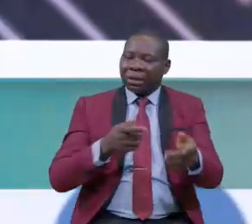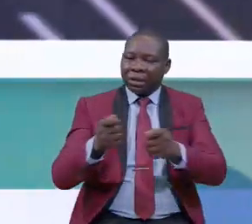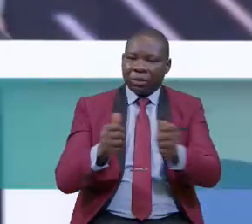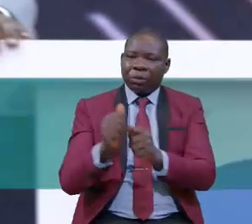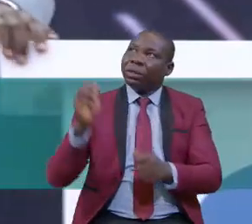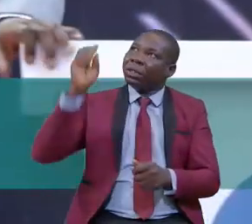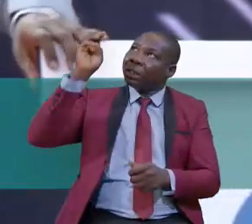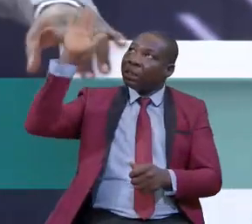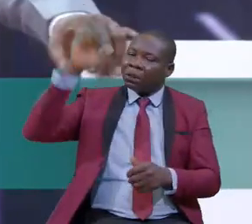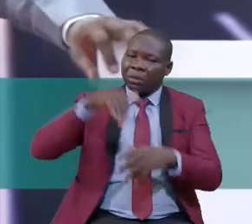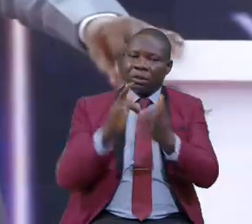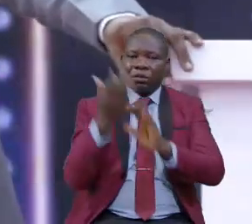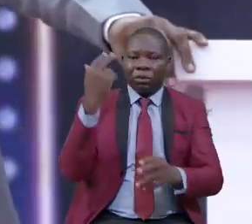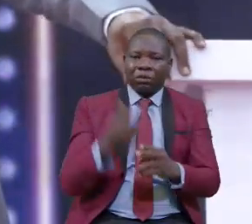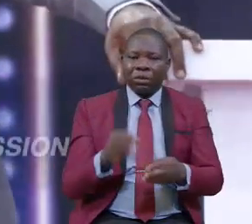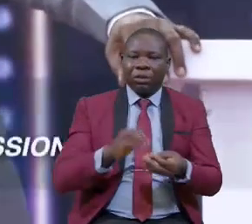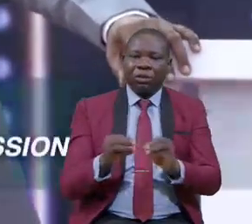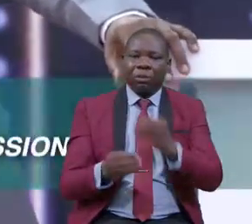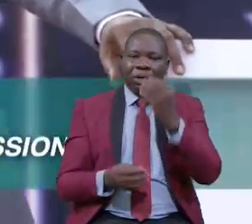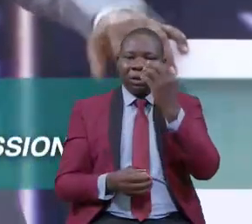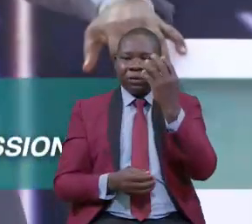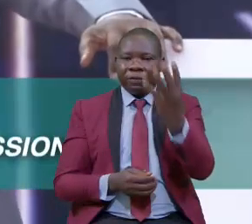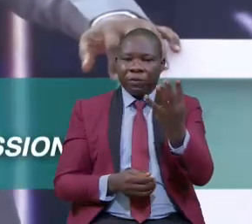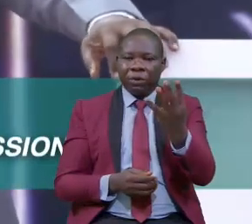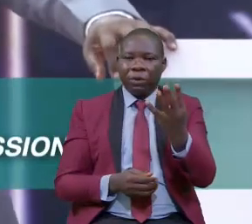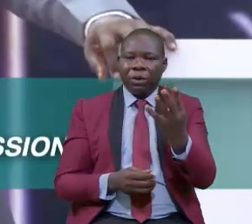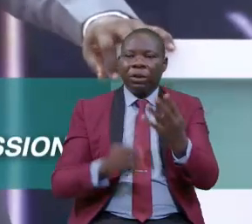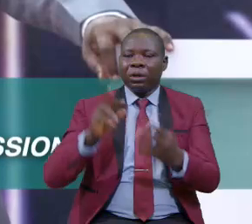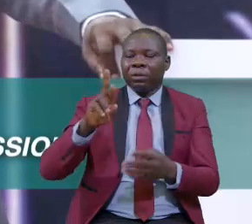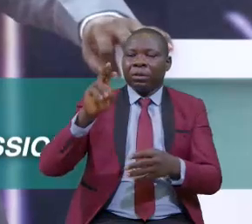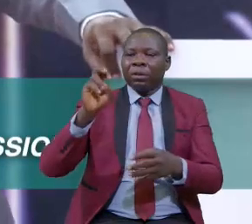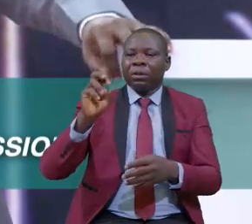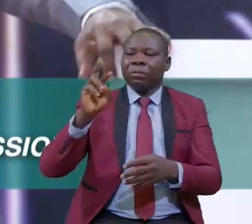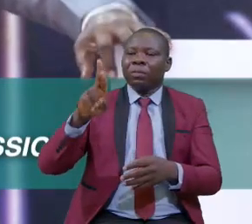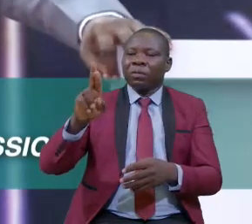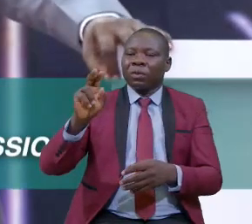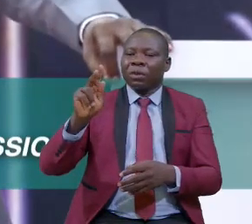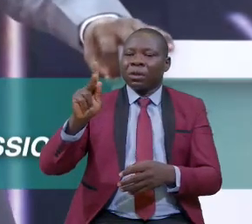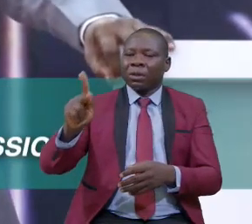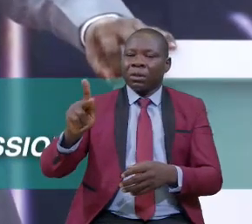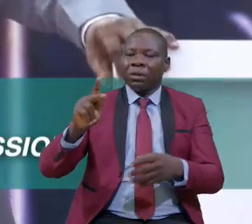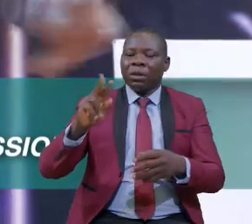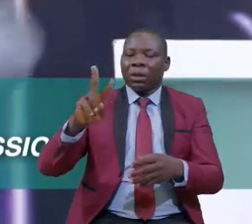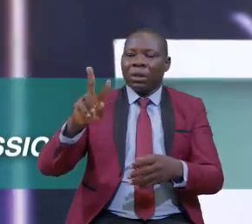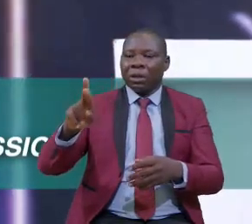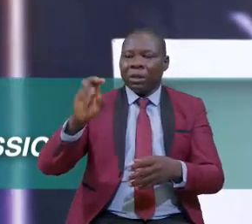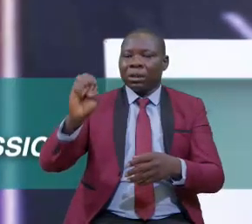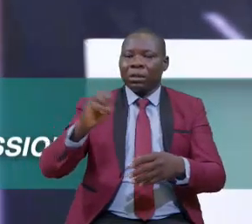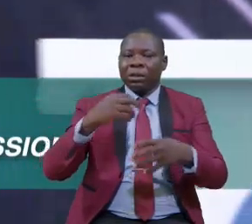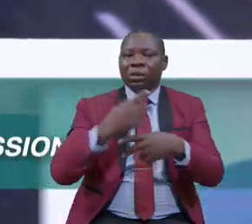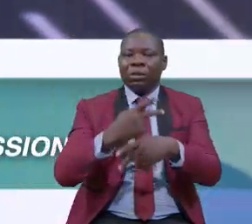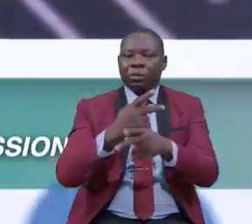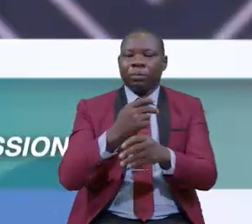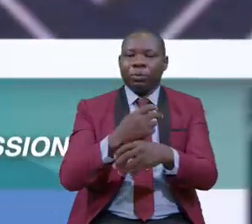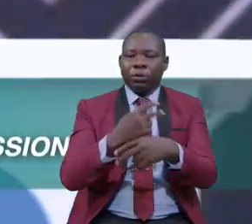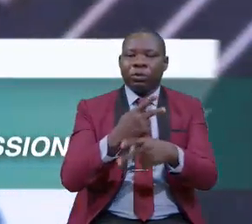Reproduce teachers for Christ. Not for denomination. Reproduce teachers for Christ.